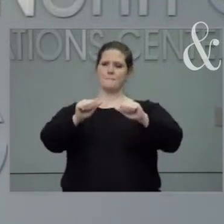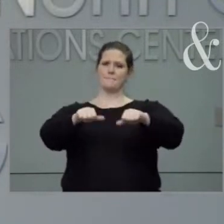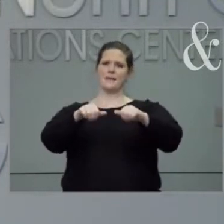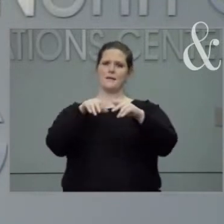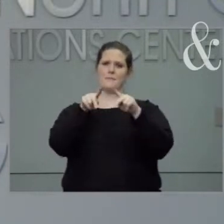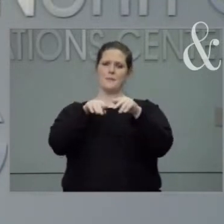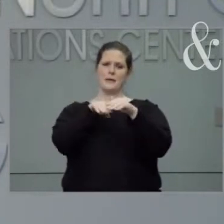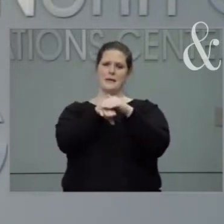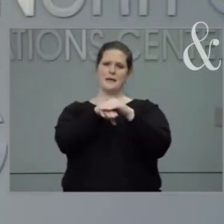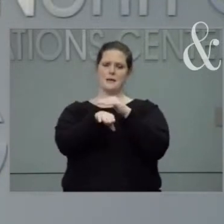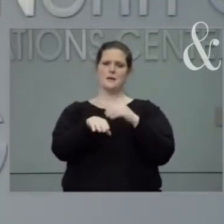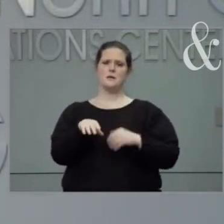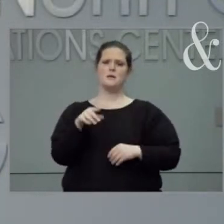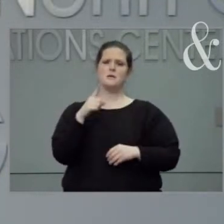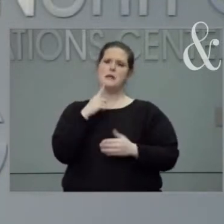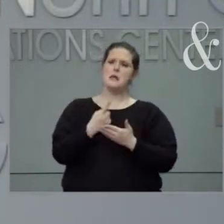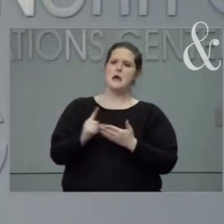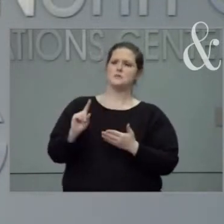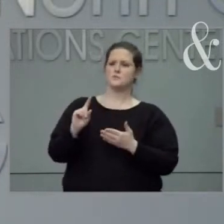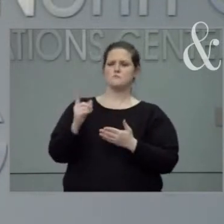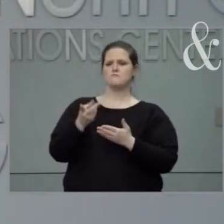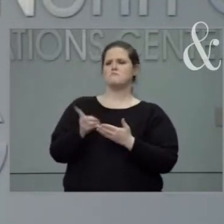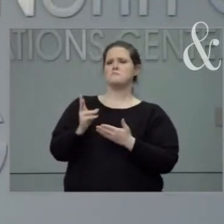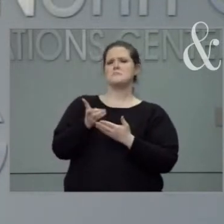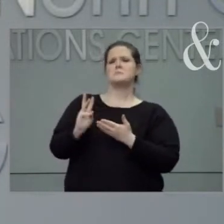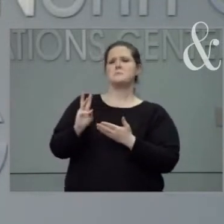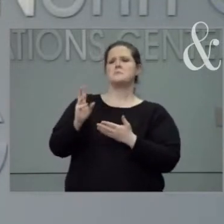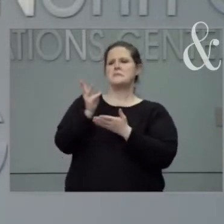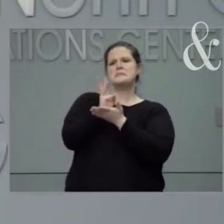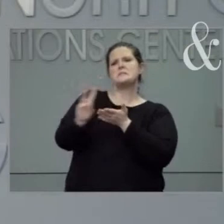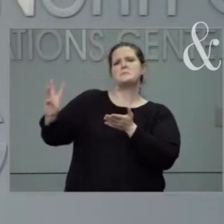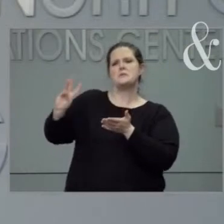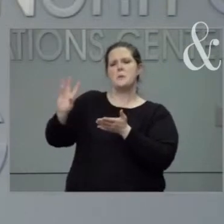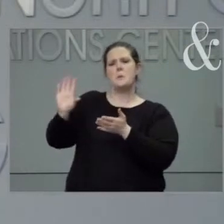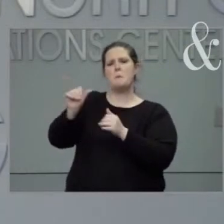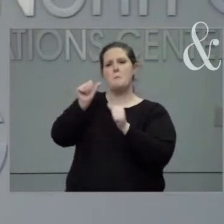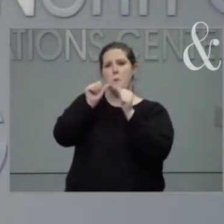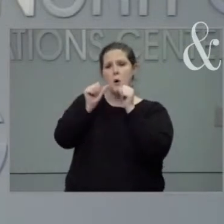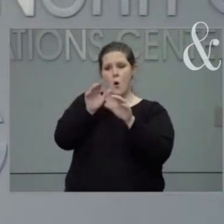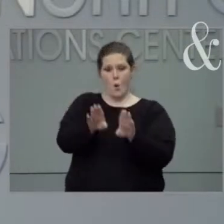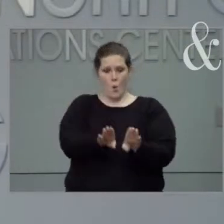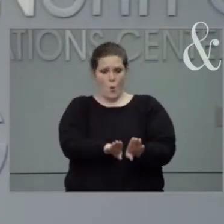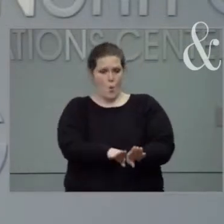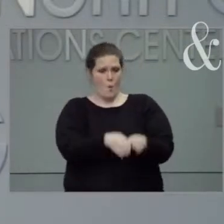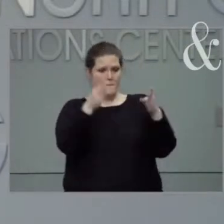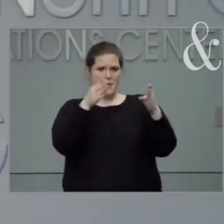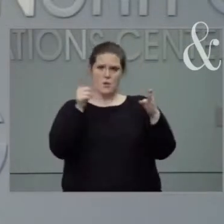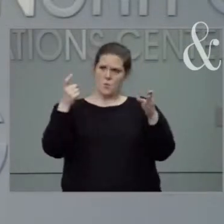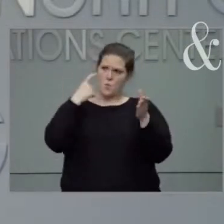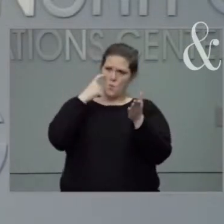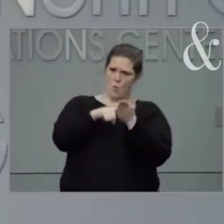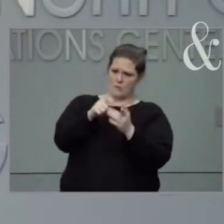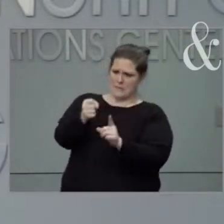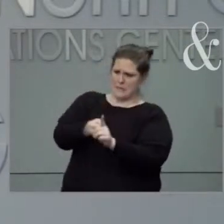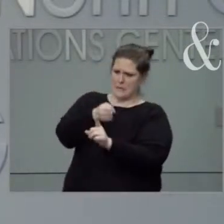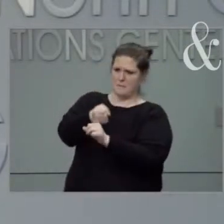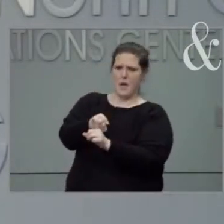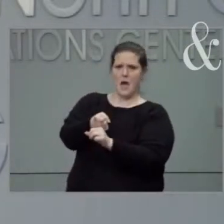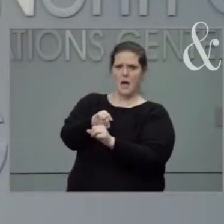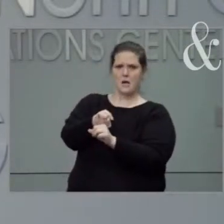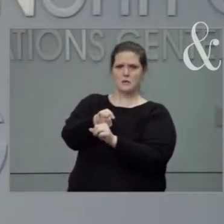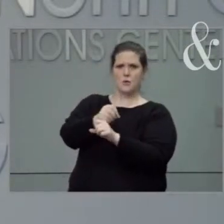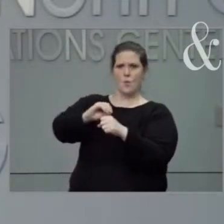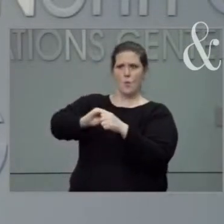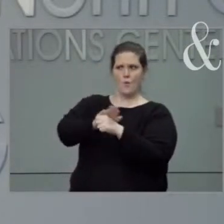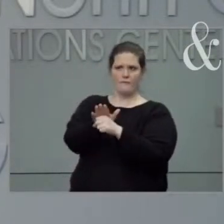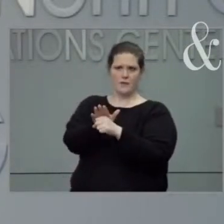the bars have reopened a few weeks ago, have you noticed any significant impact that they have had on the spread of COVID-19? And if not,